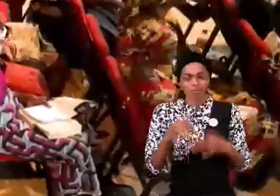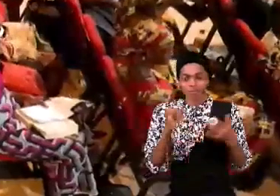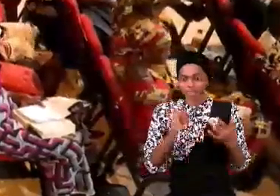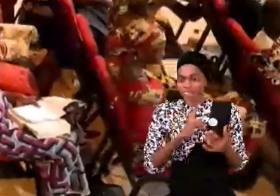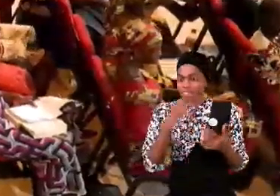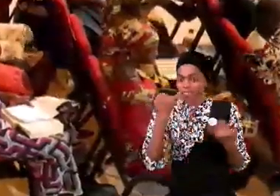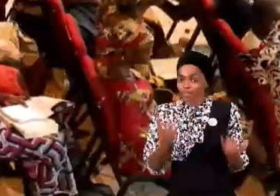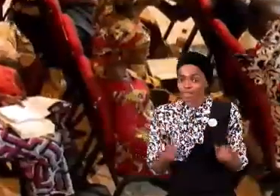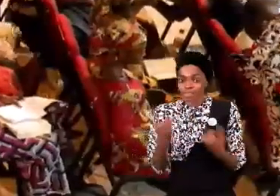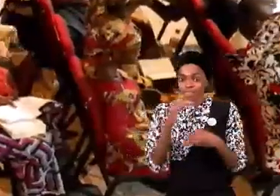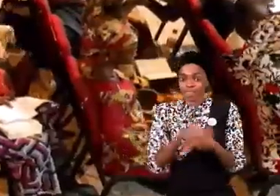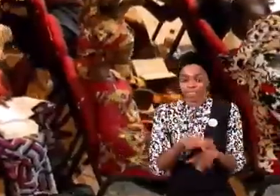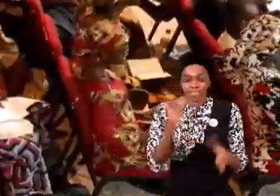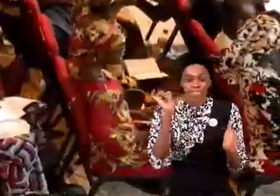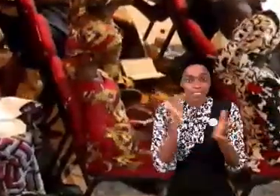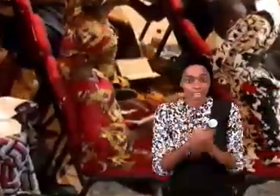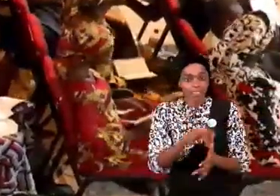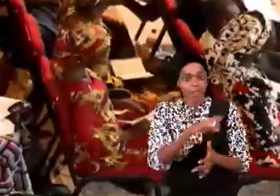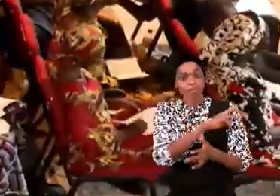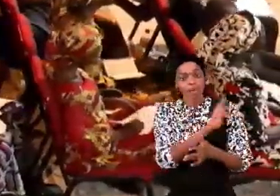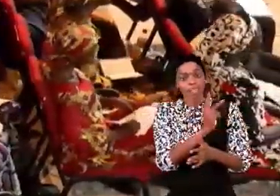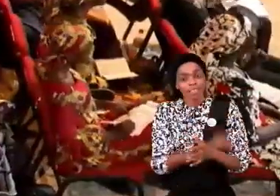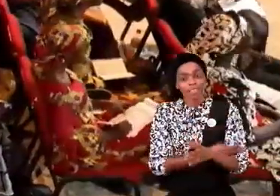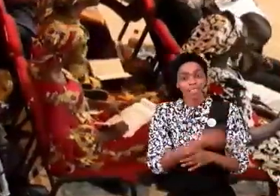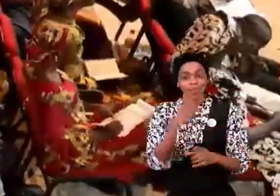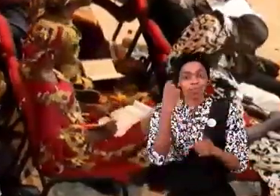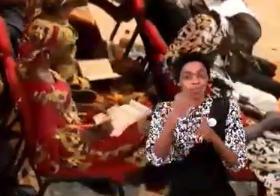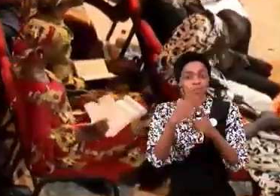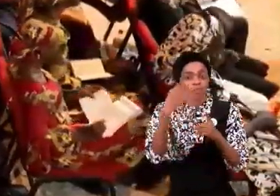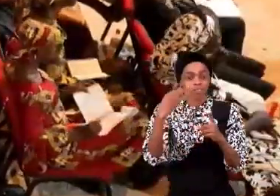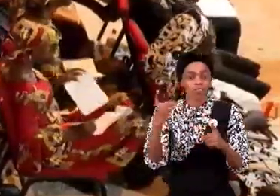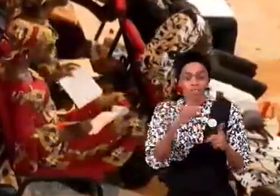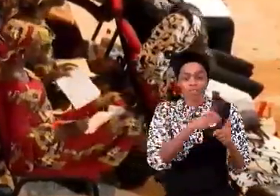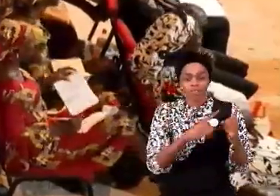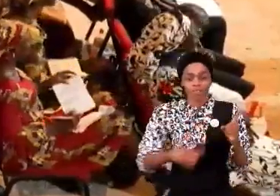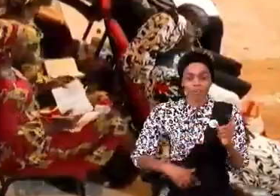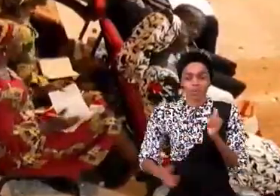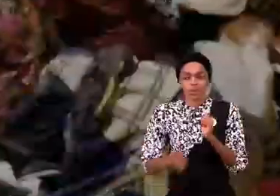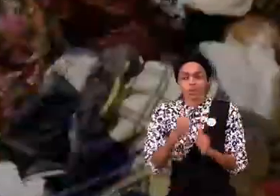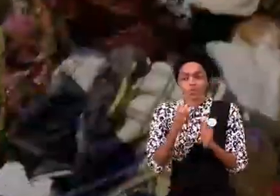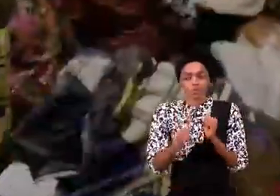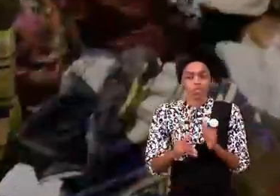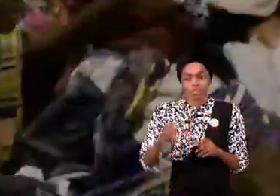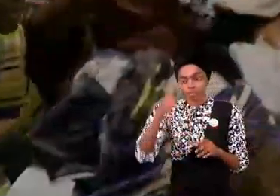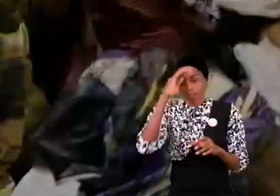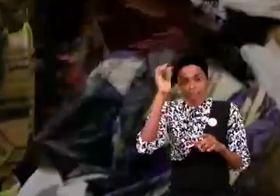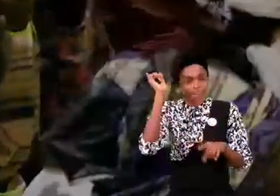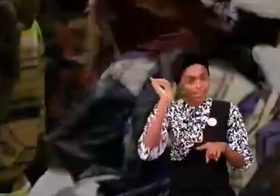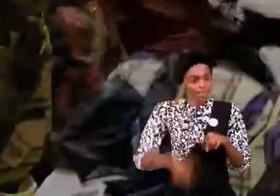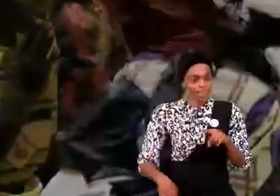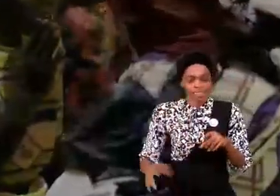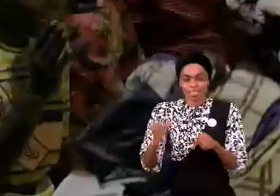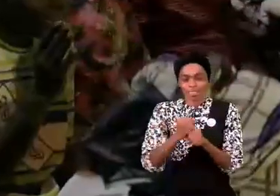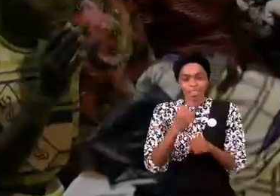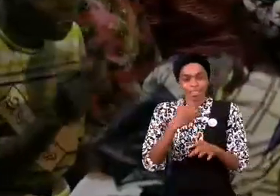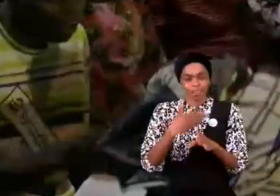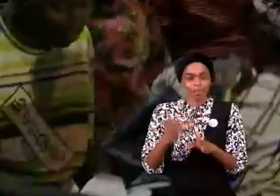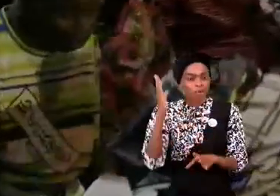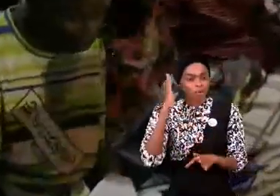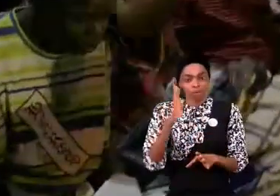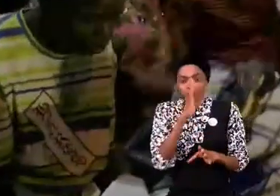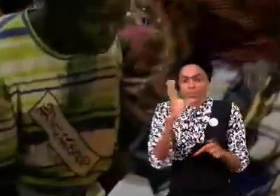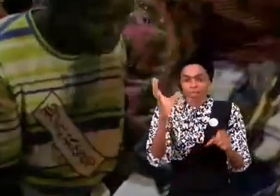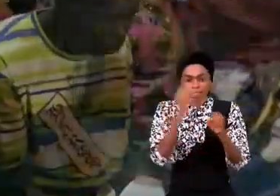take away, will be taken away from your life tonight in Jesus' name. We're looking